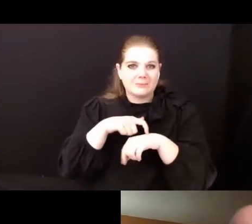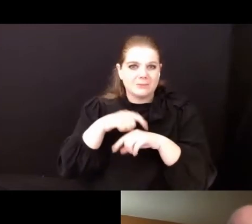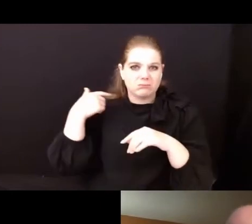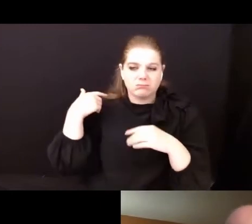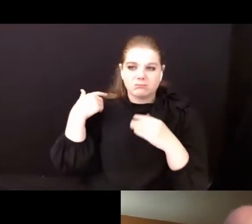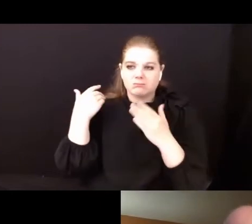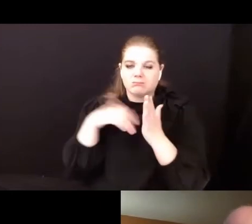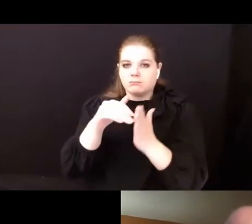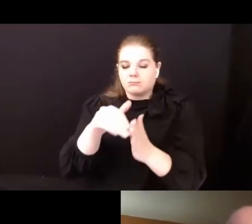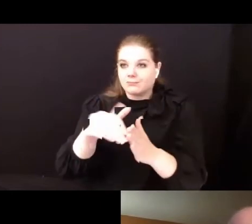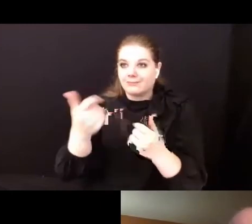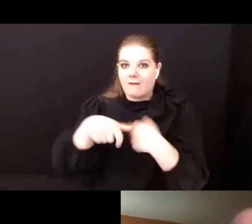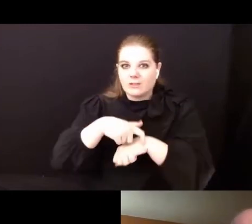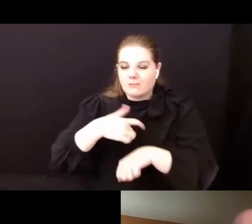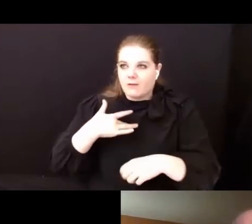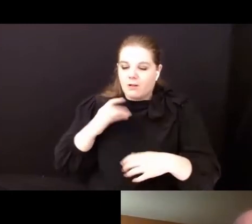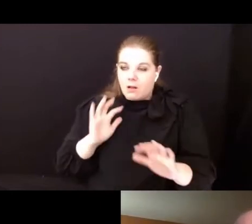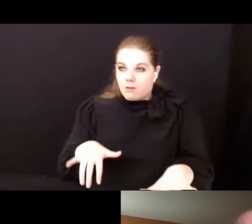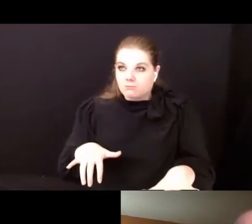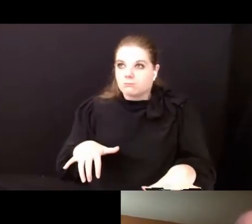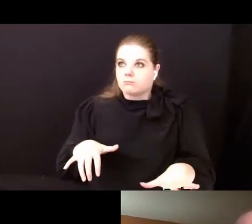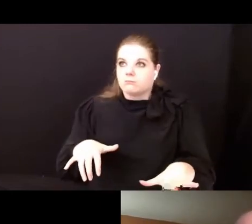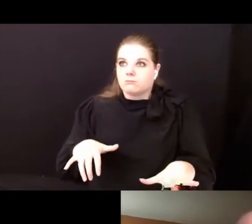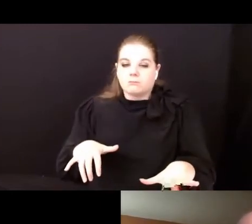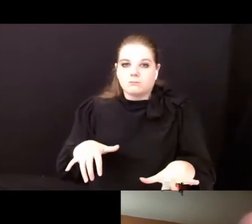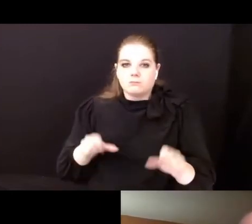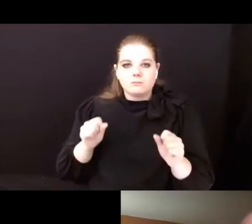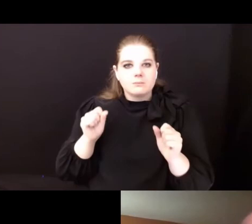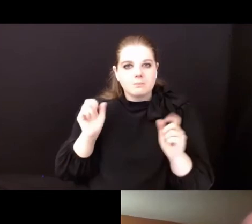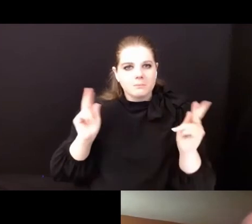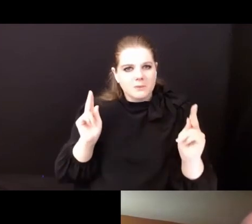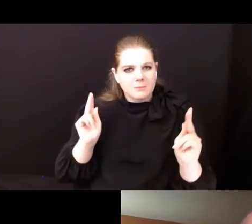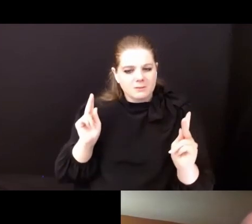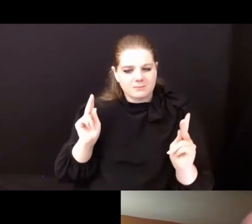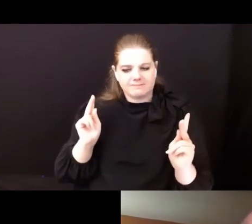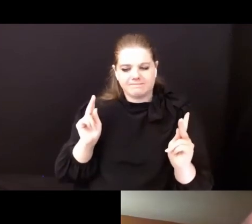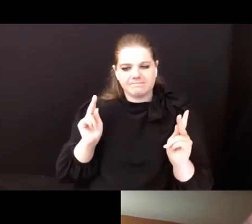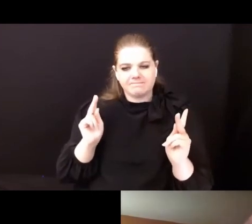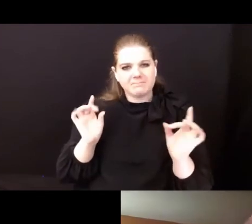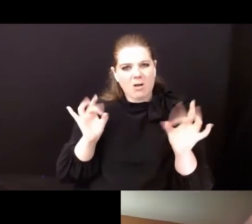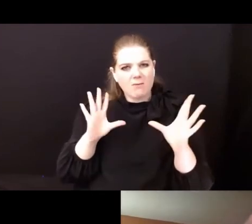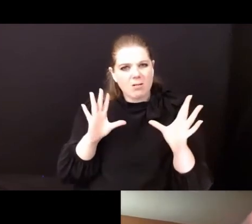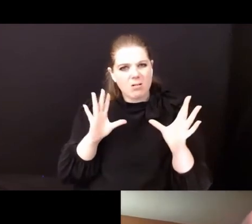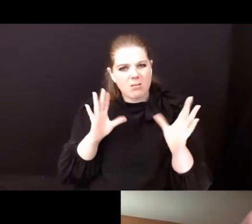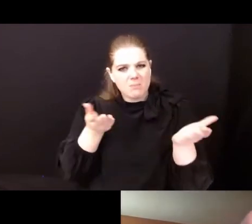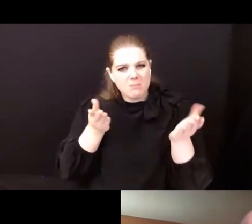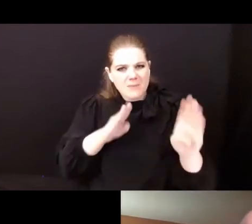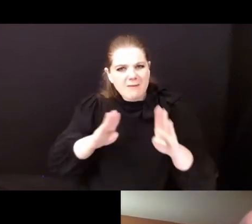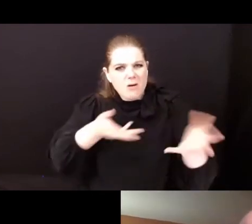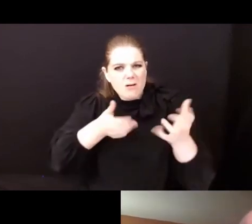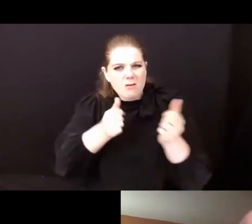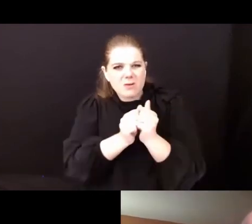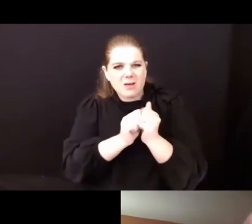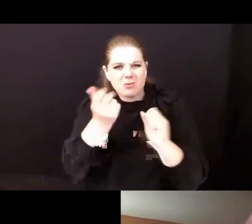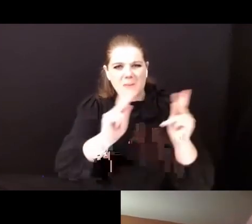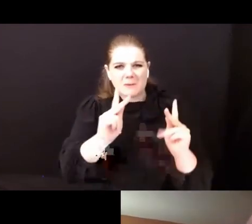just shocked that people treat other people that way. So I think our audience should